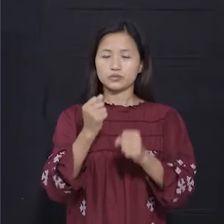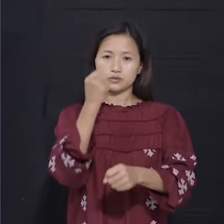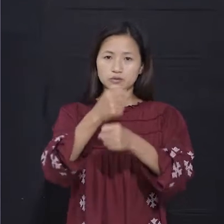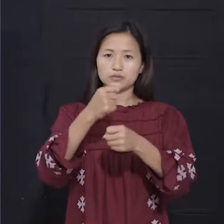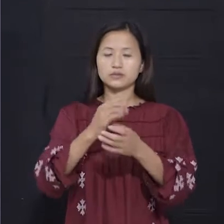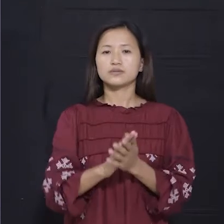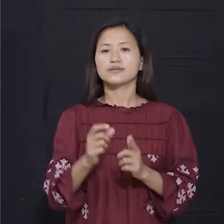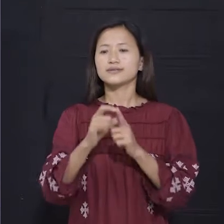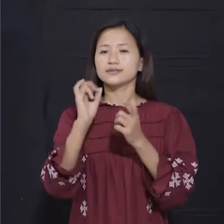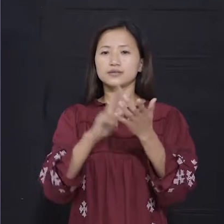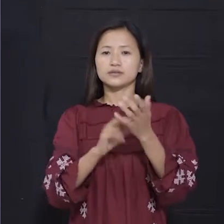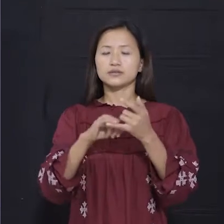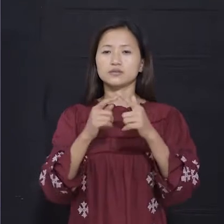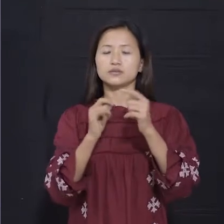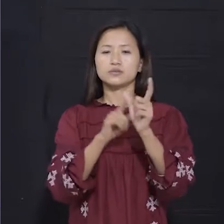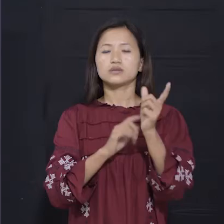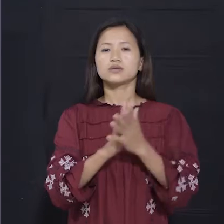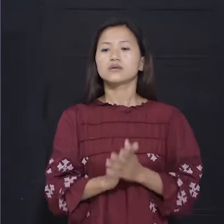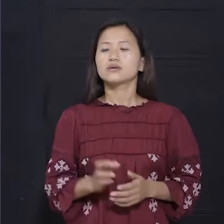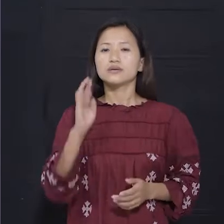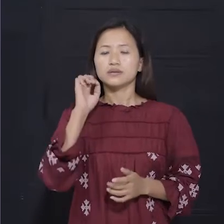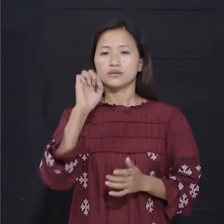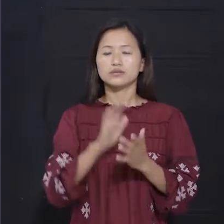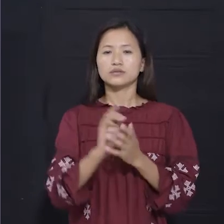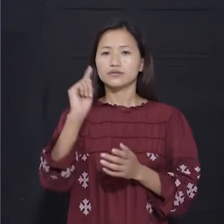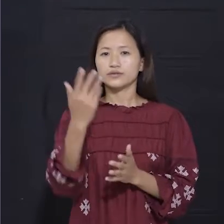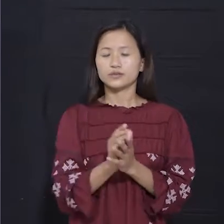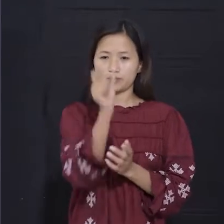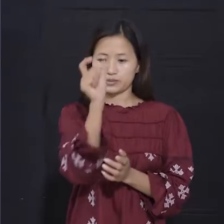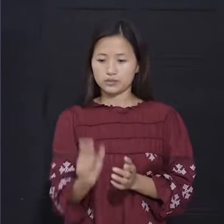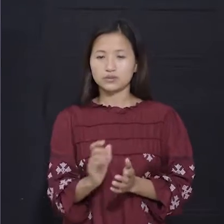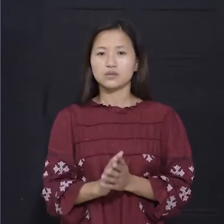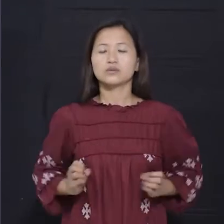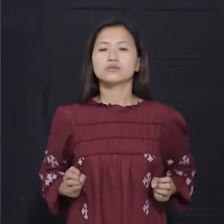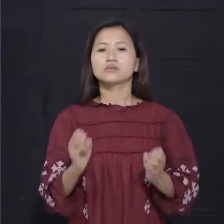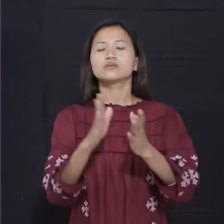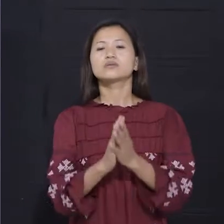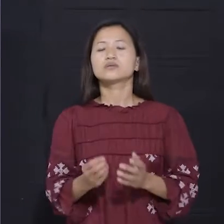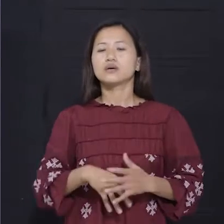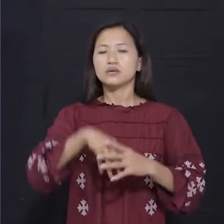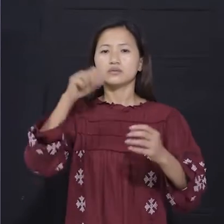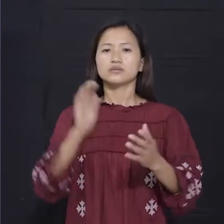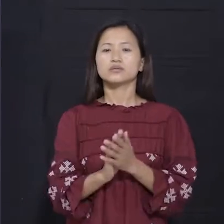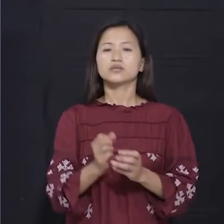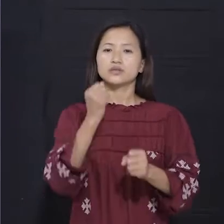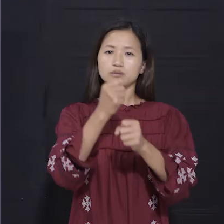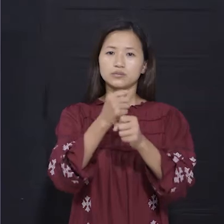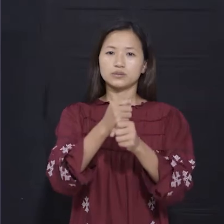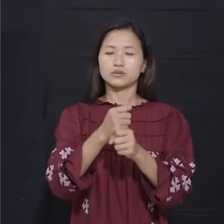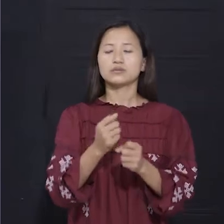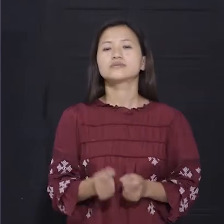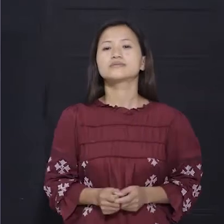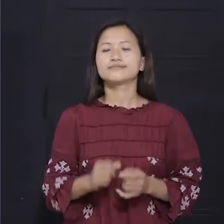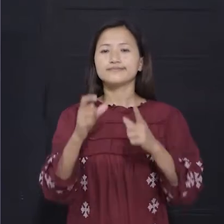Gupta dynasty and he was the first person who started off this Gupta dynasty. So